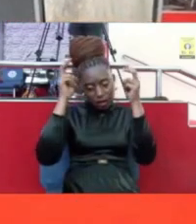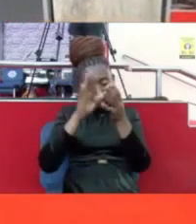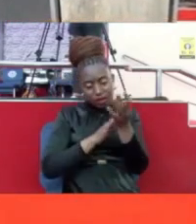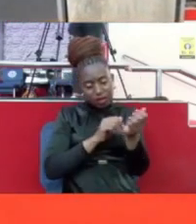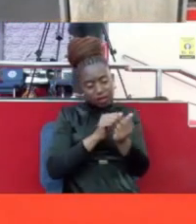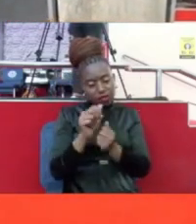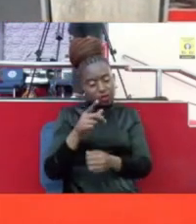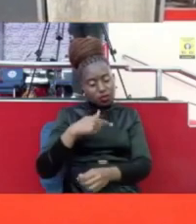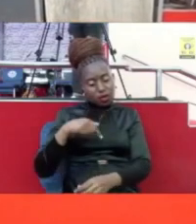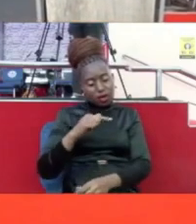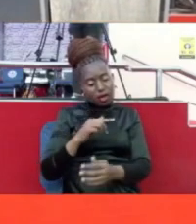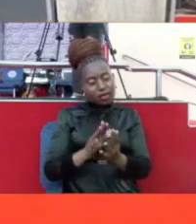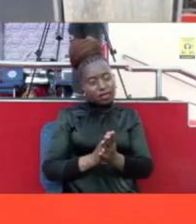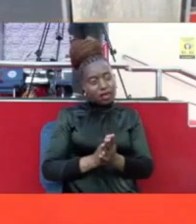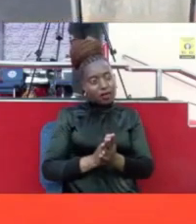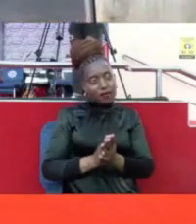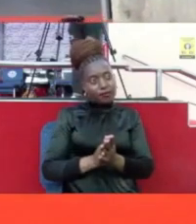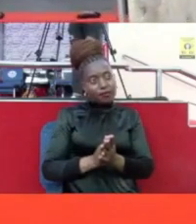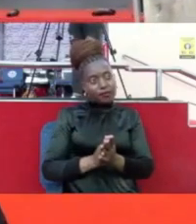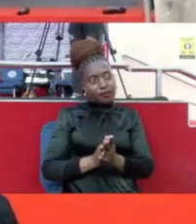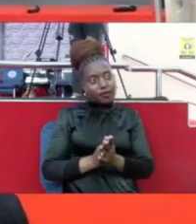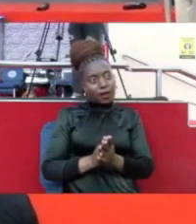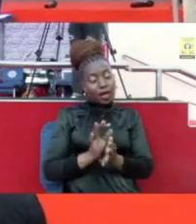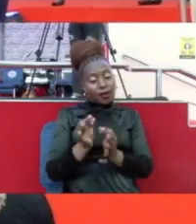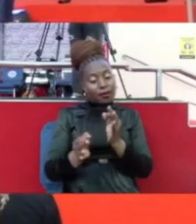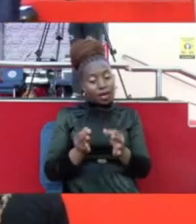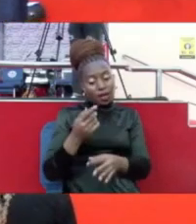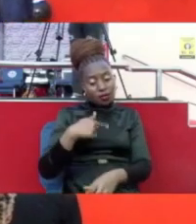If we have to have services every night of the week